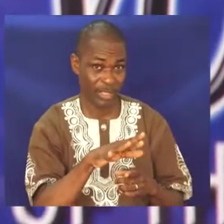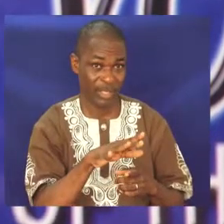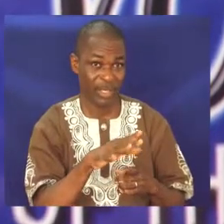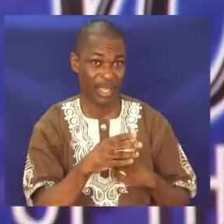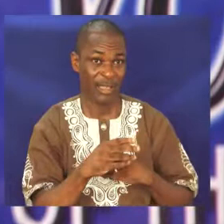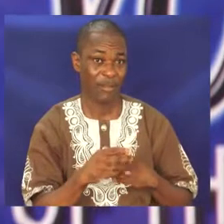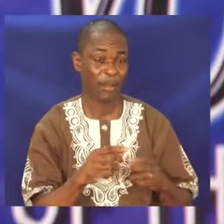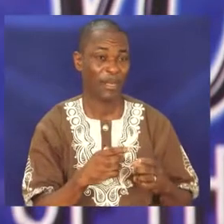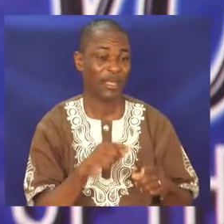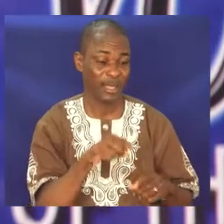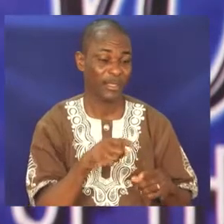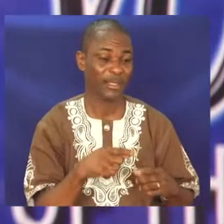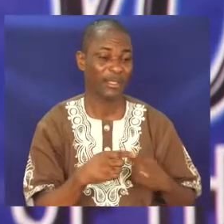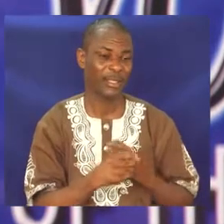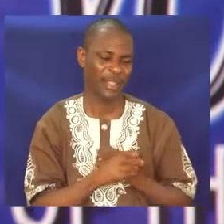mine, a becosso.